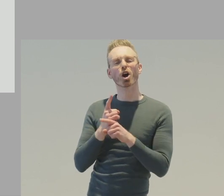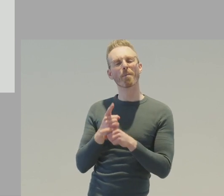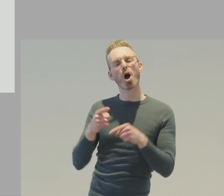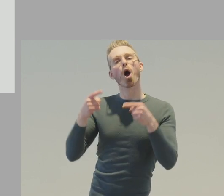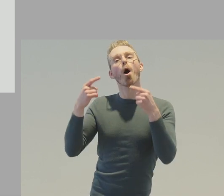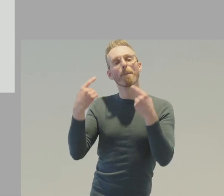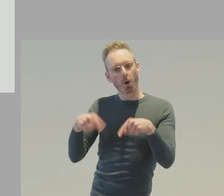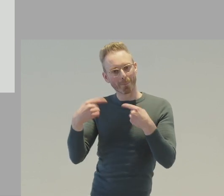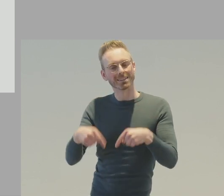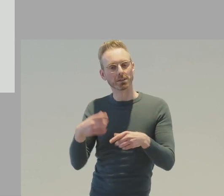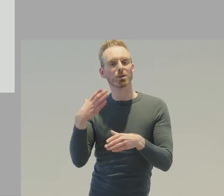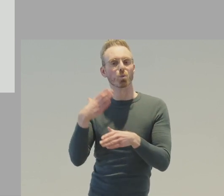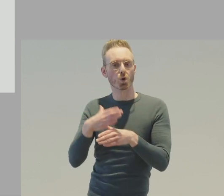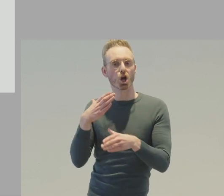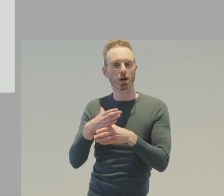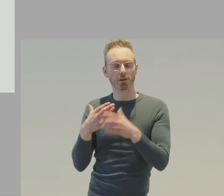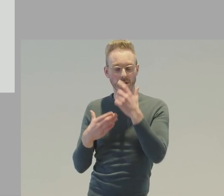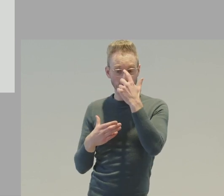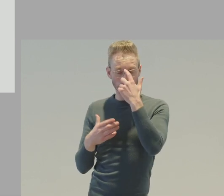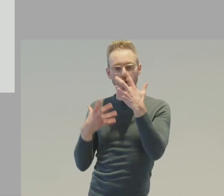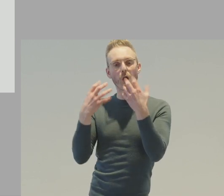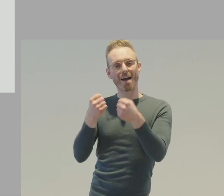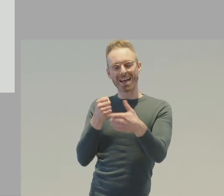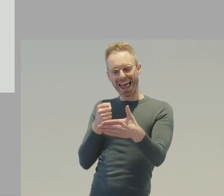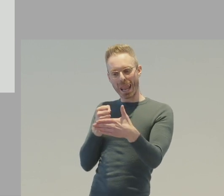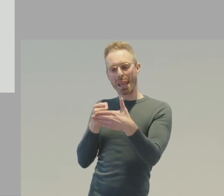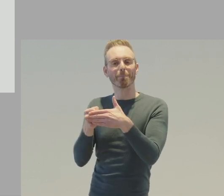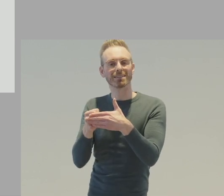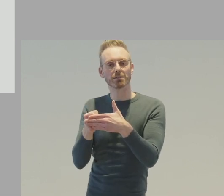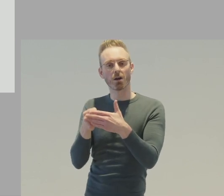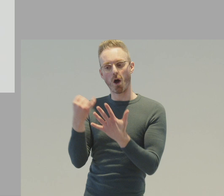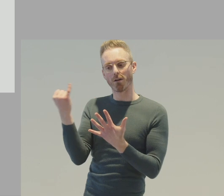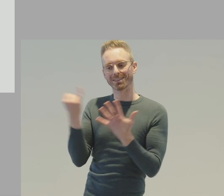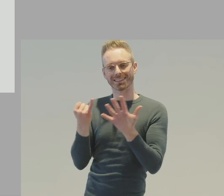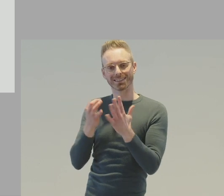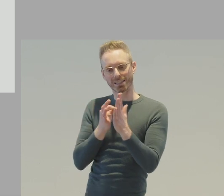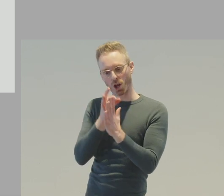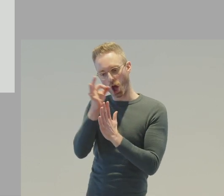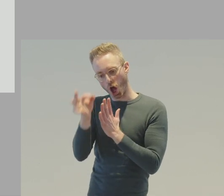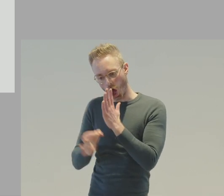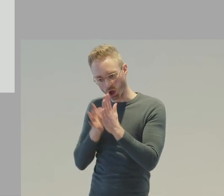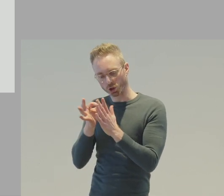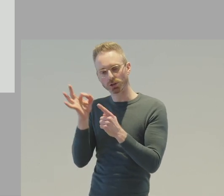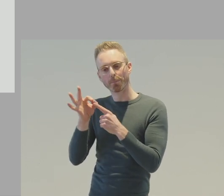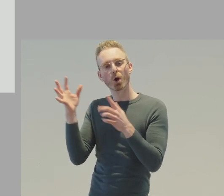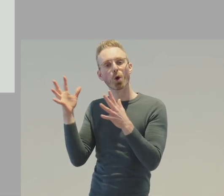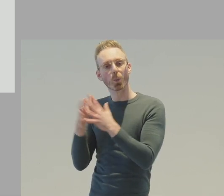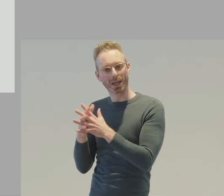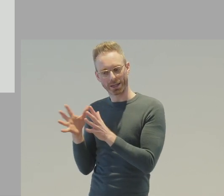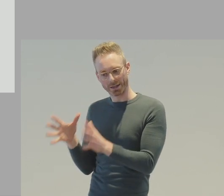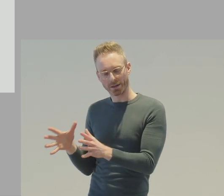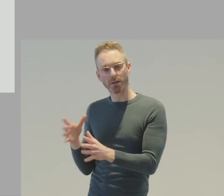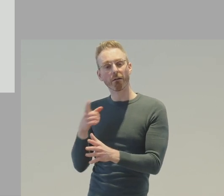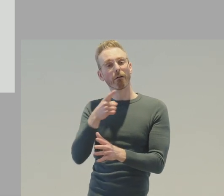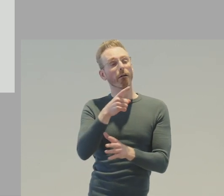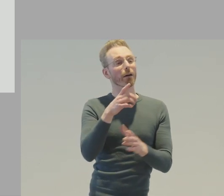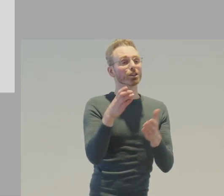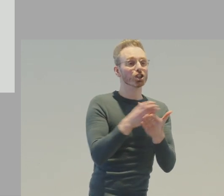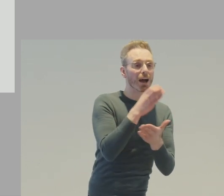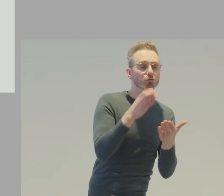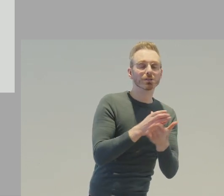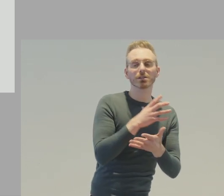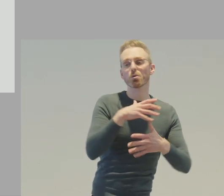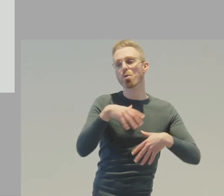not supported in your job, there's a limit of 16 hours a week. But if it's supported, if you're supported by a charity or an organisation, doesn't need to be a registered